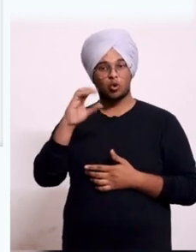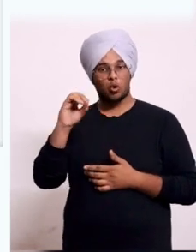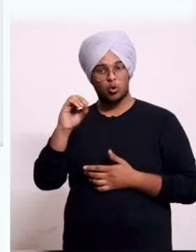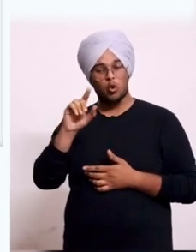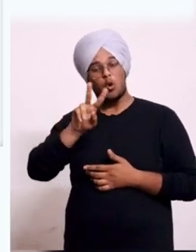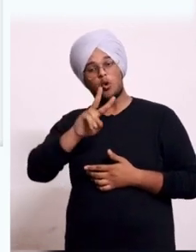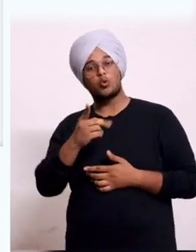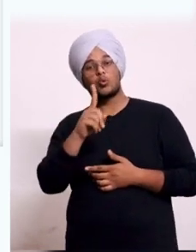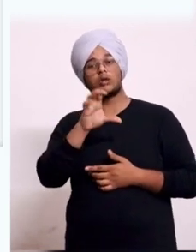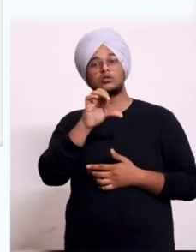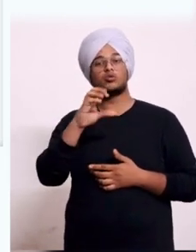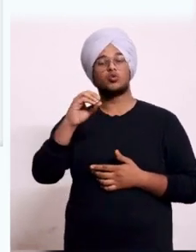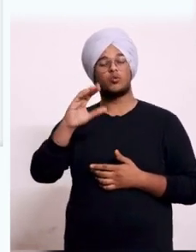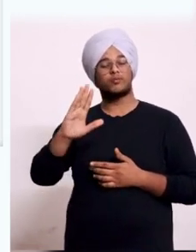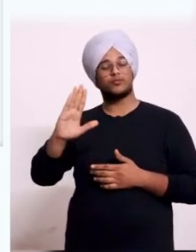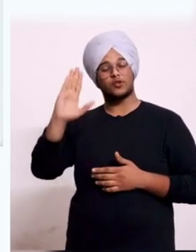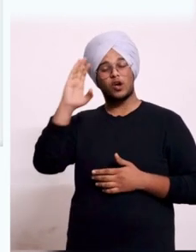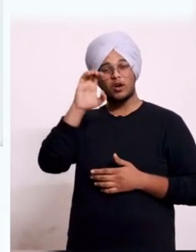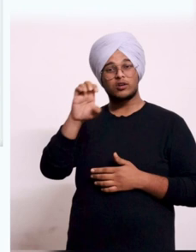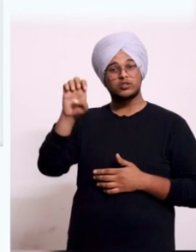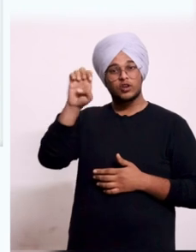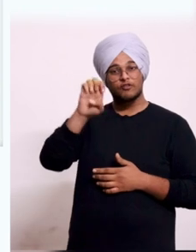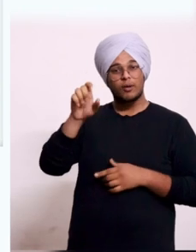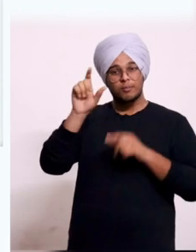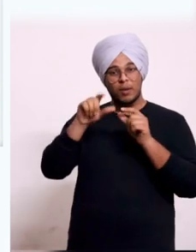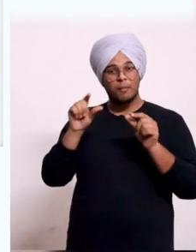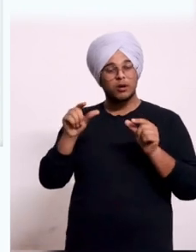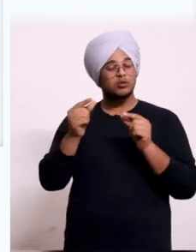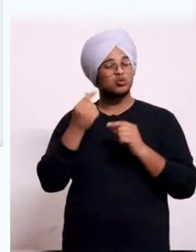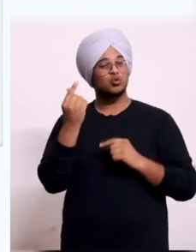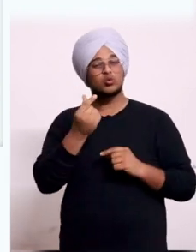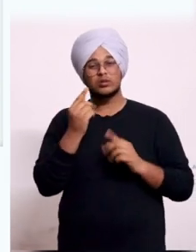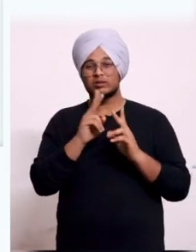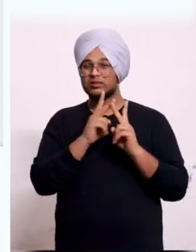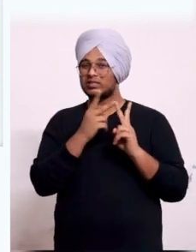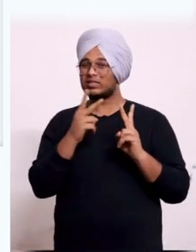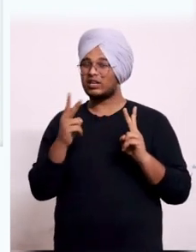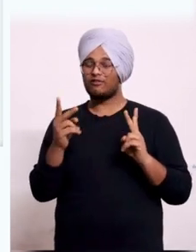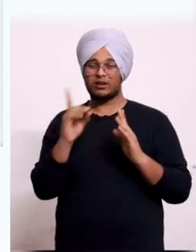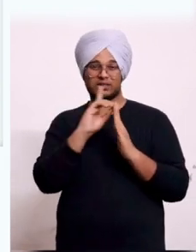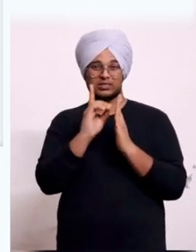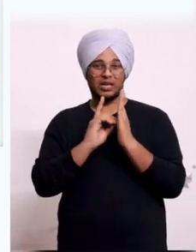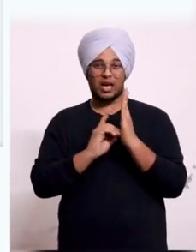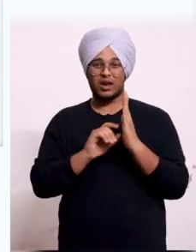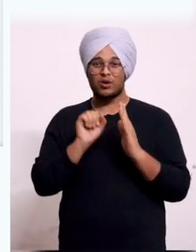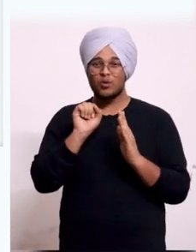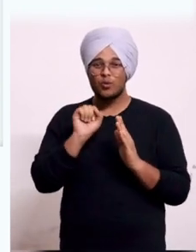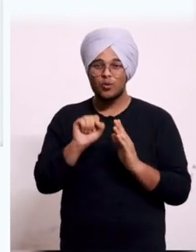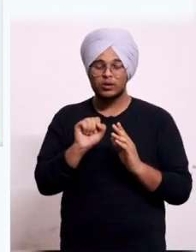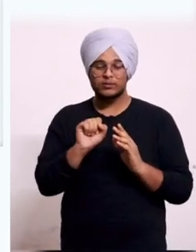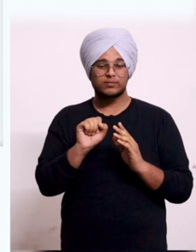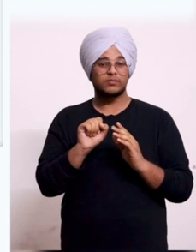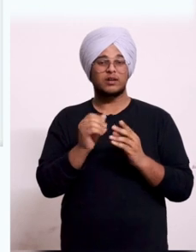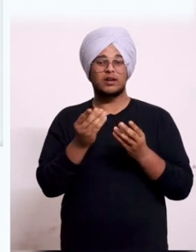the 18th and 19th centuries. Europeans were seduced by the intricate and exotic